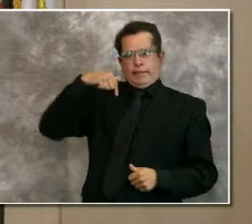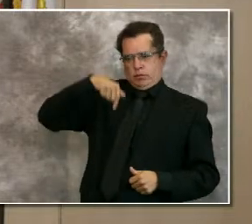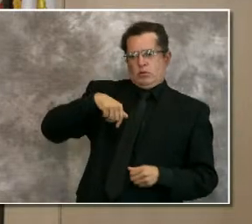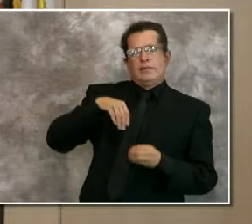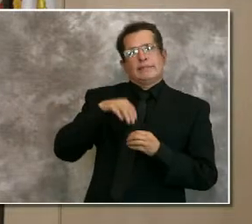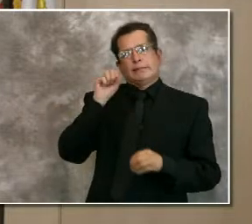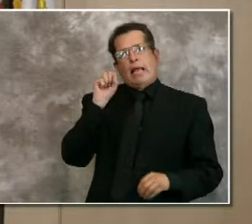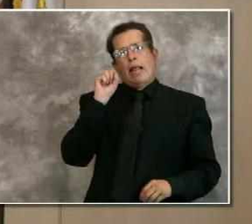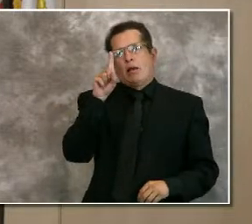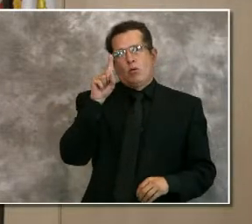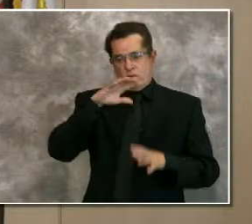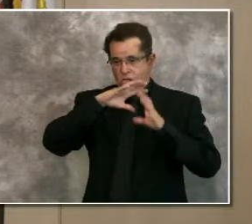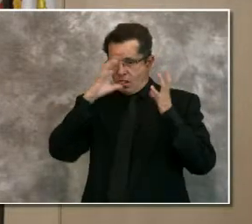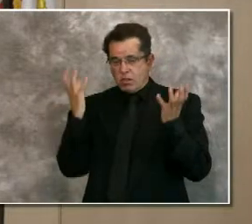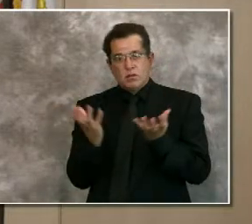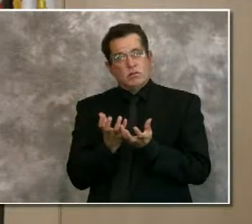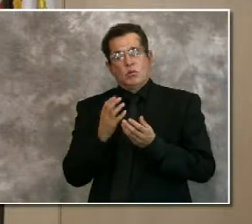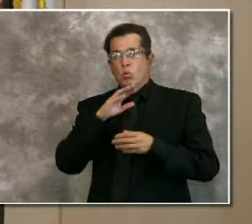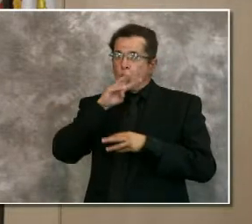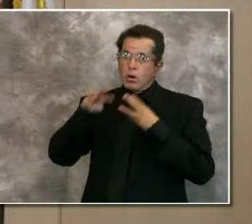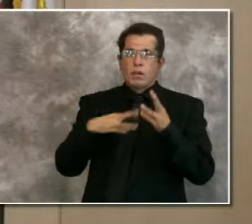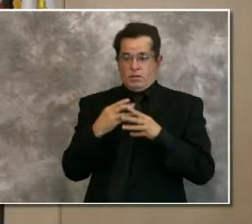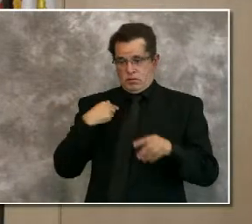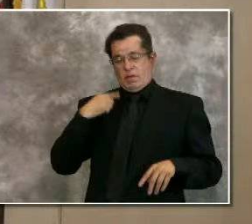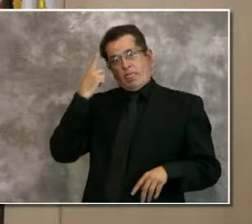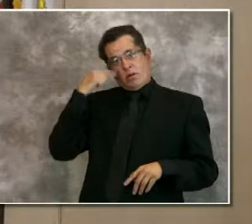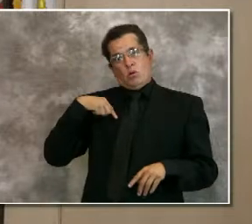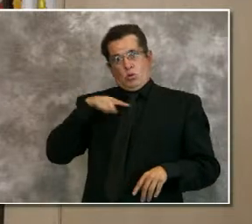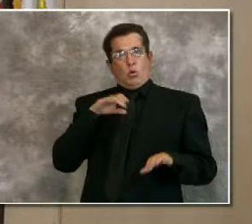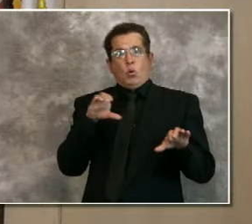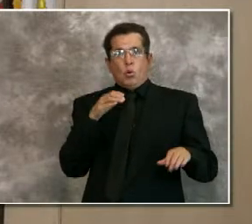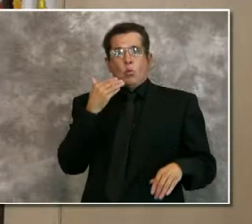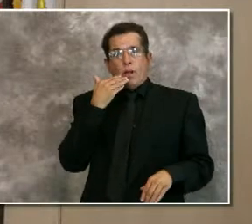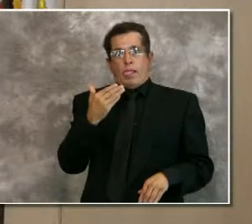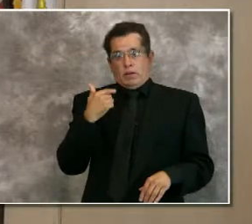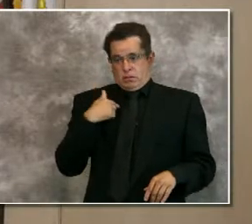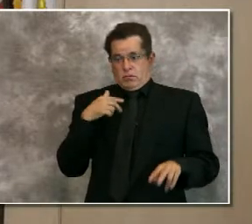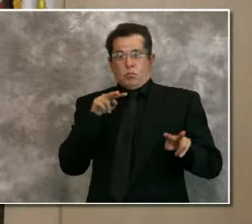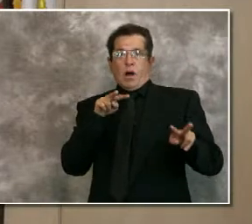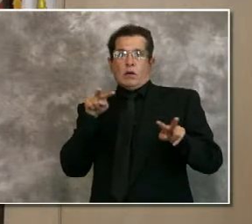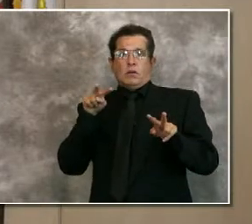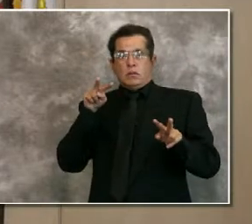County. We think that we have done quite well, however, in the